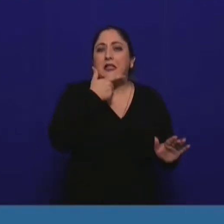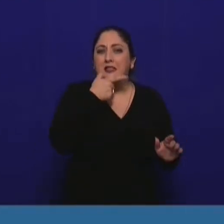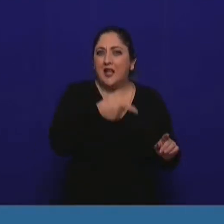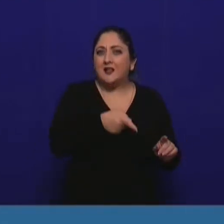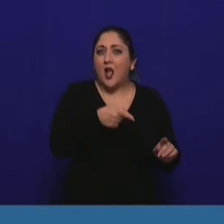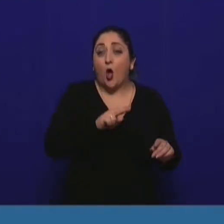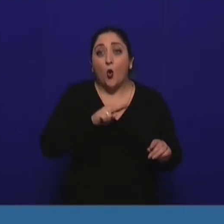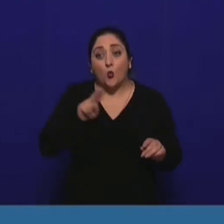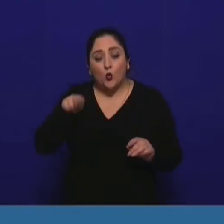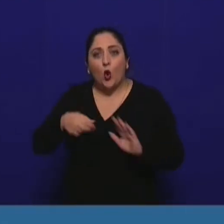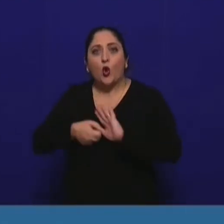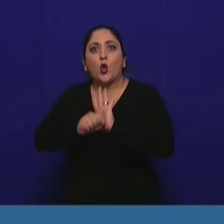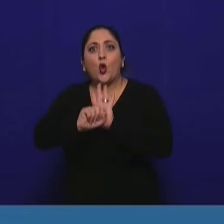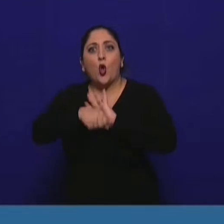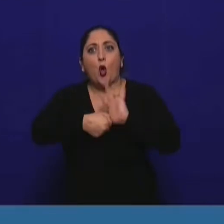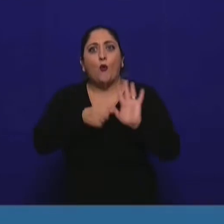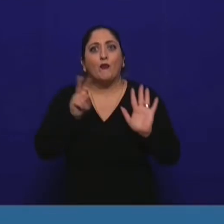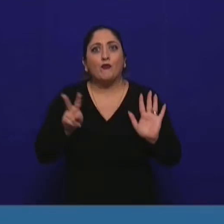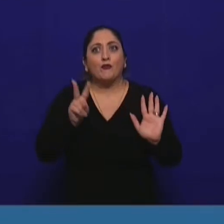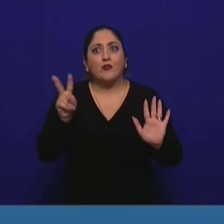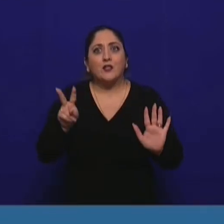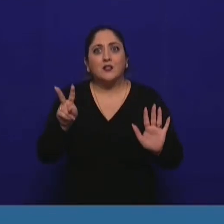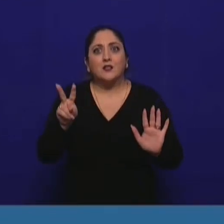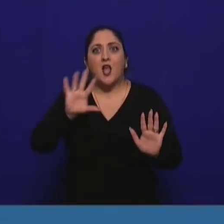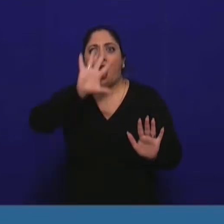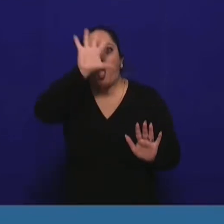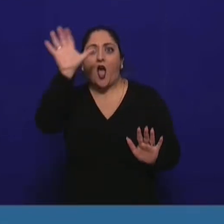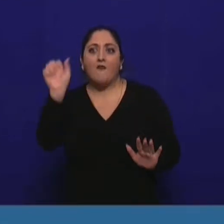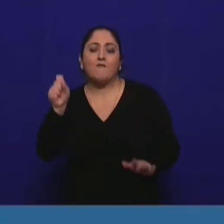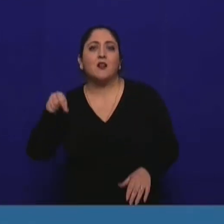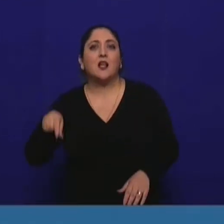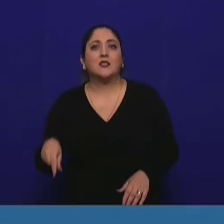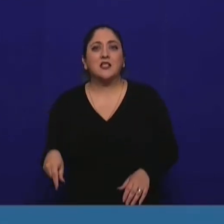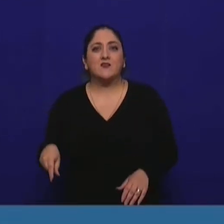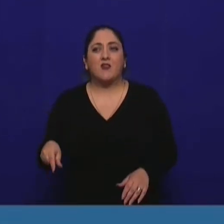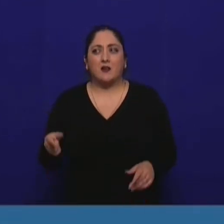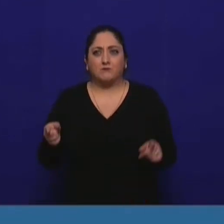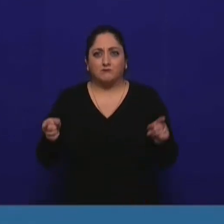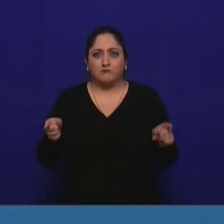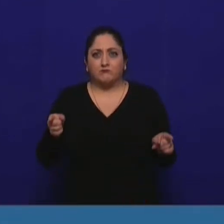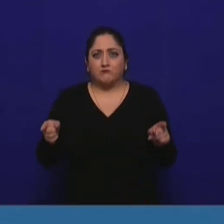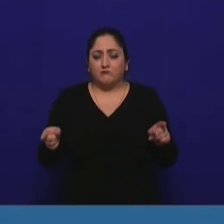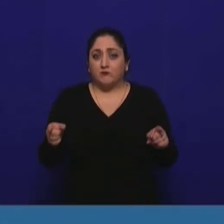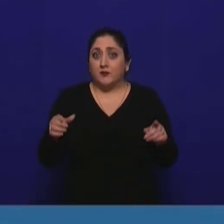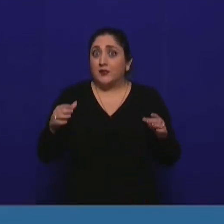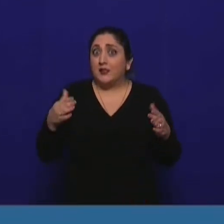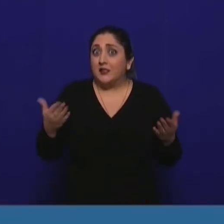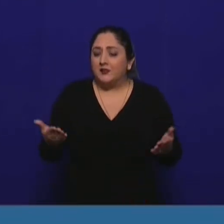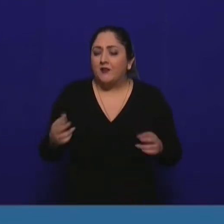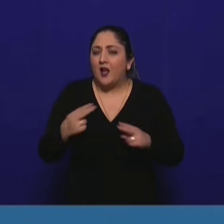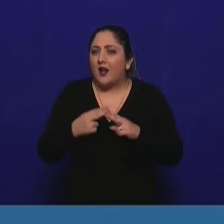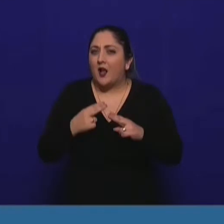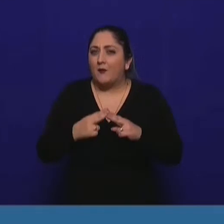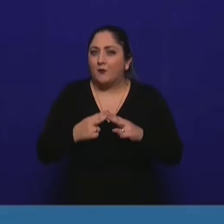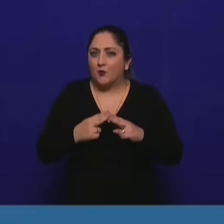ukoll tal-Afrika t'isfel. U xi informazzjoni forsi ħarġu studji oħra dwar il-vaċċin tal-AstraZeneca